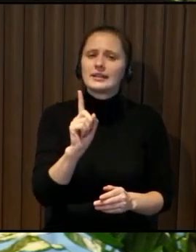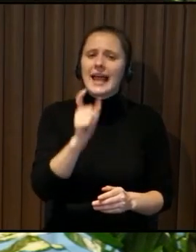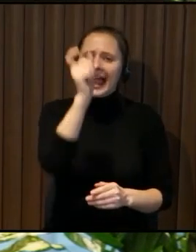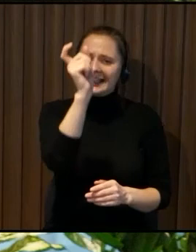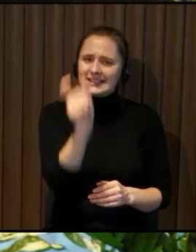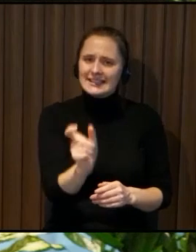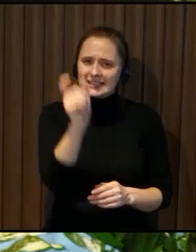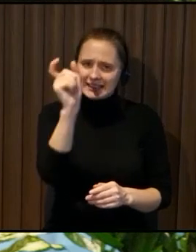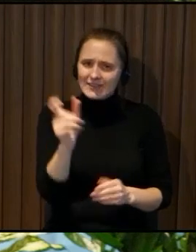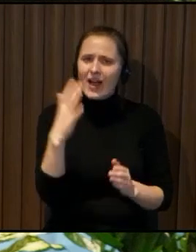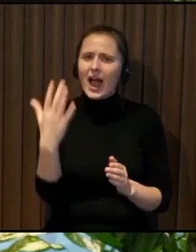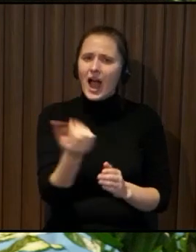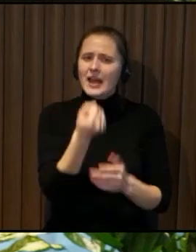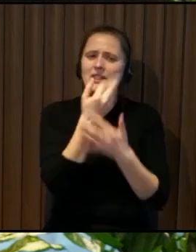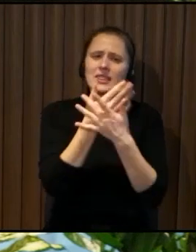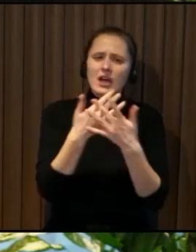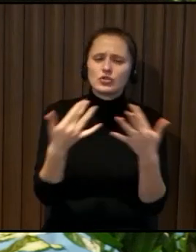But PÄTERIS,